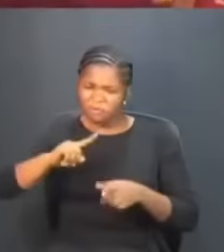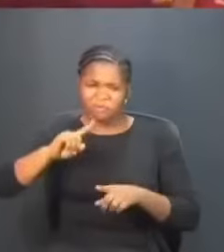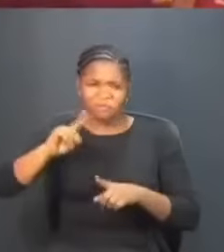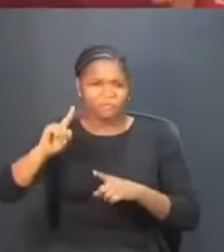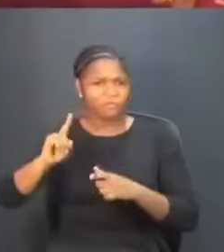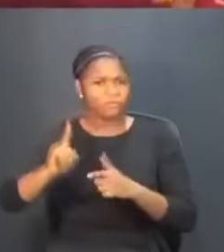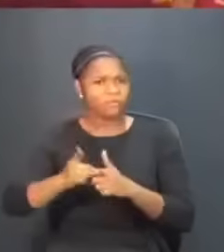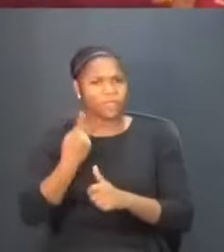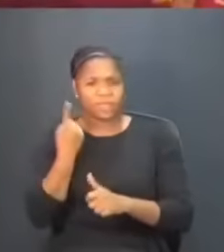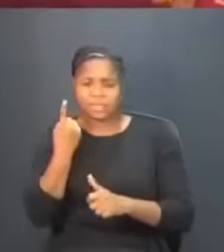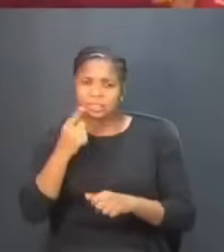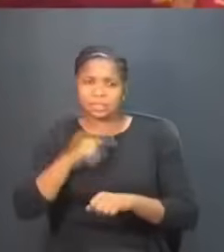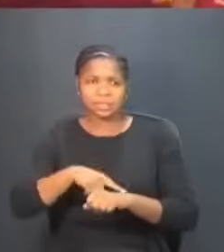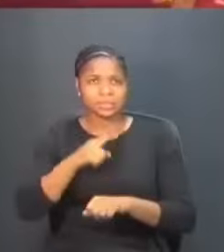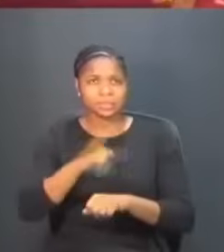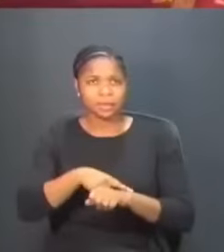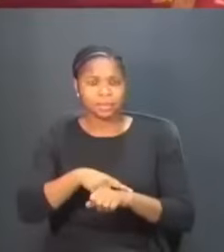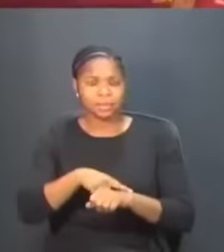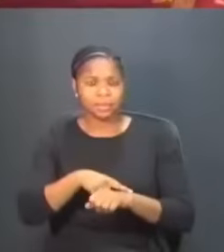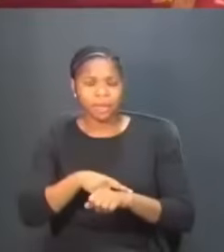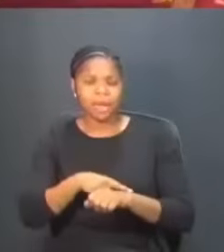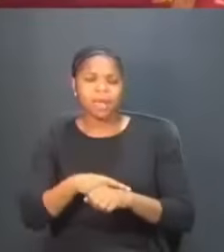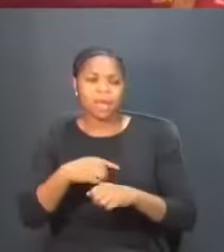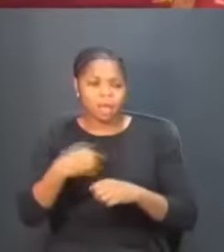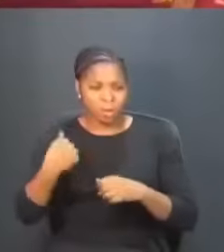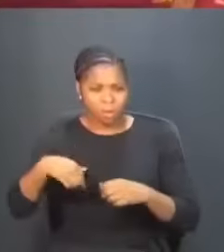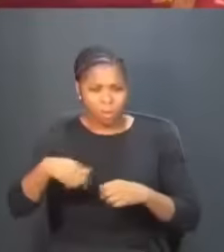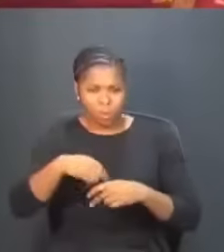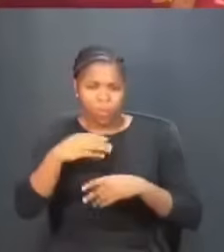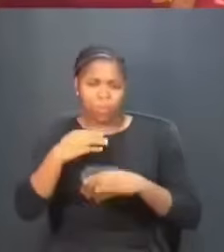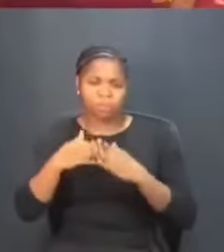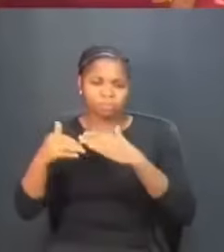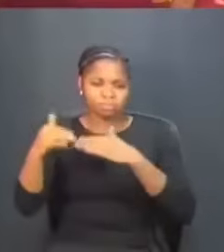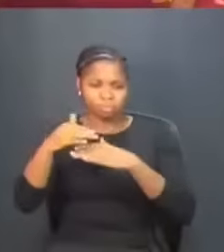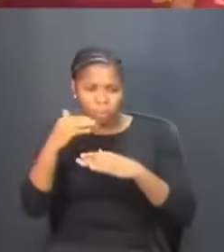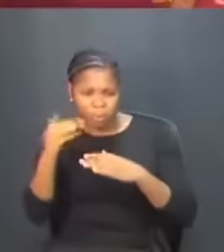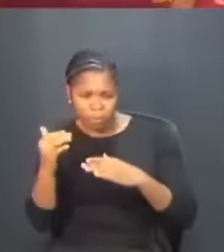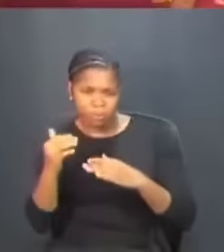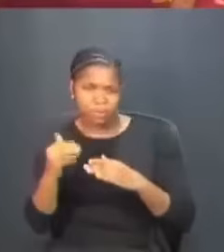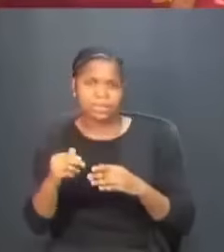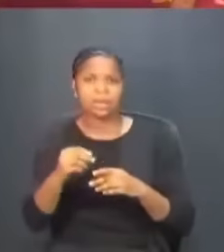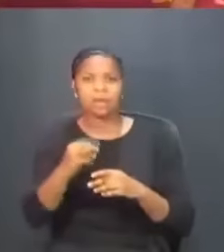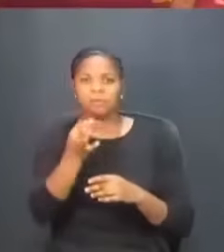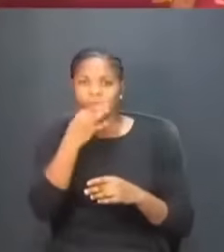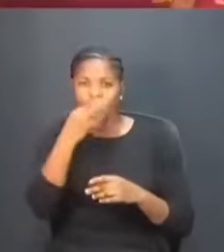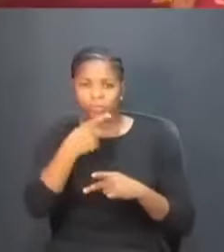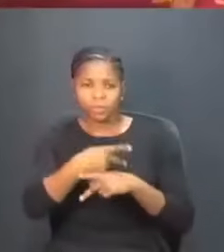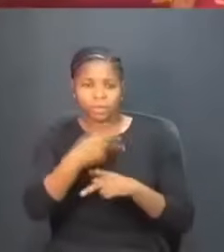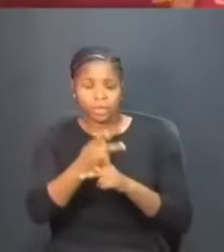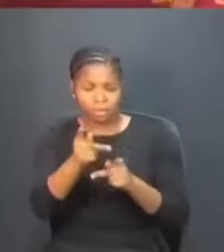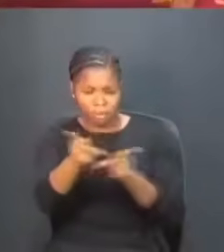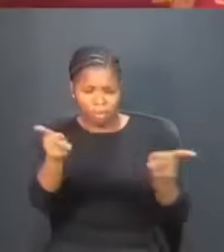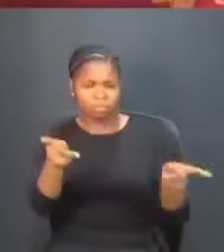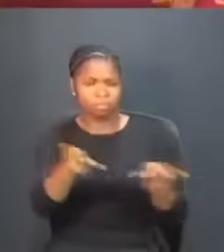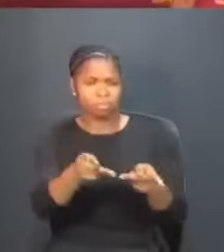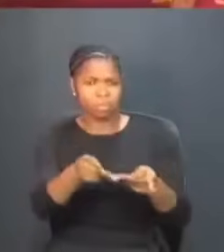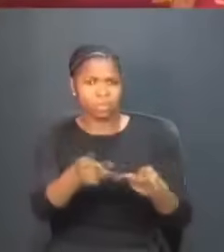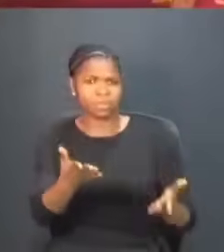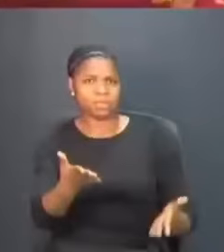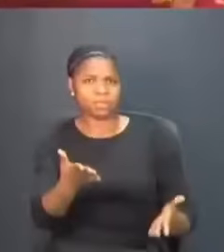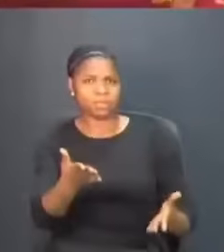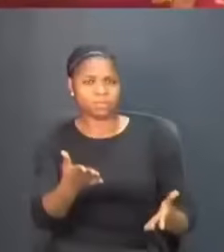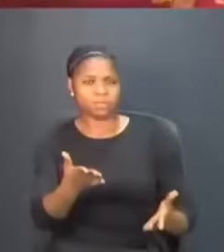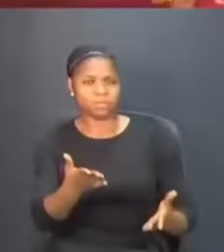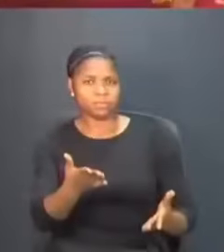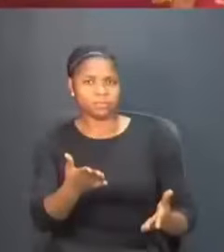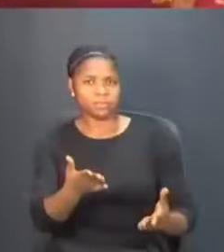You don't know the story. Don't shout. That is the reality. This is the first time. And you cannot contest this. Ask your colleagues. They will